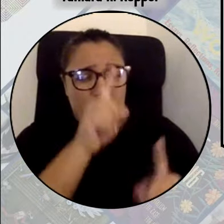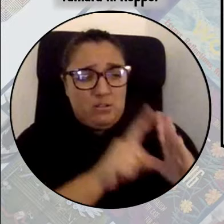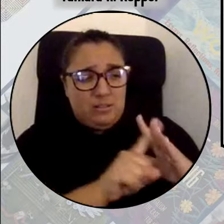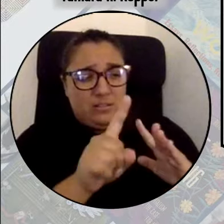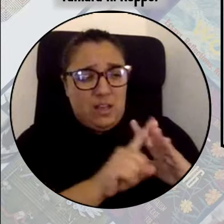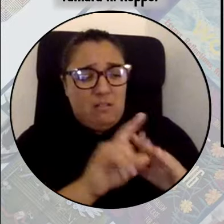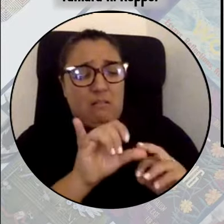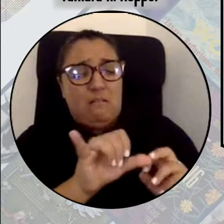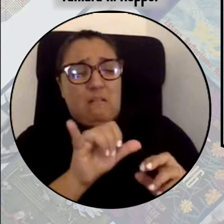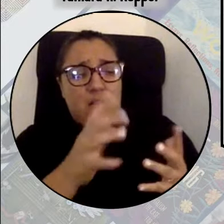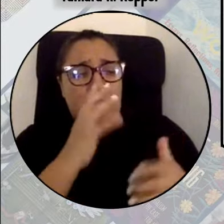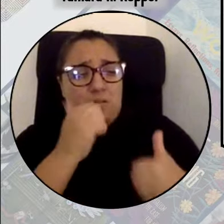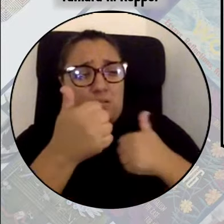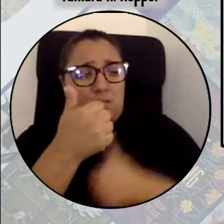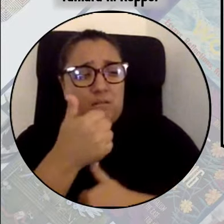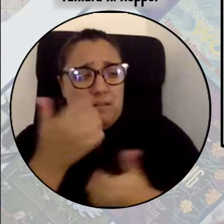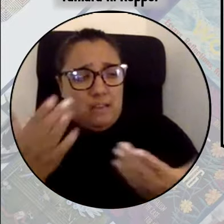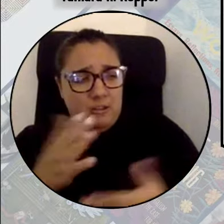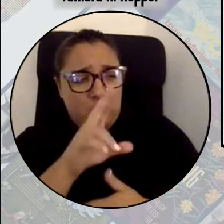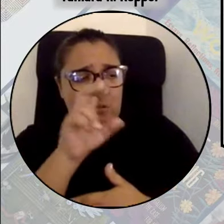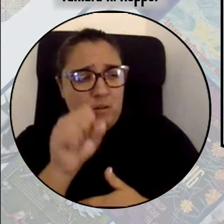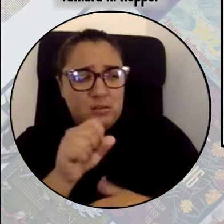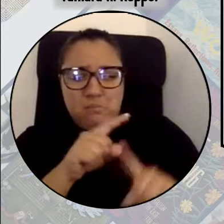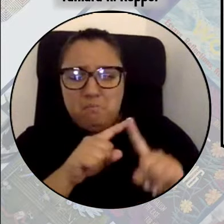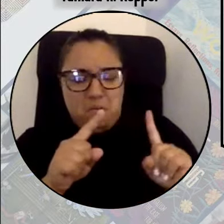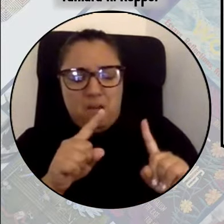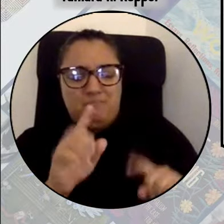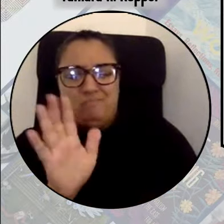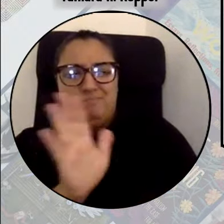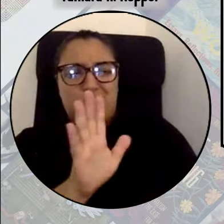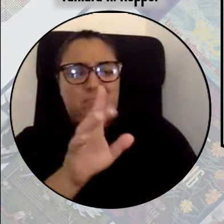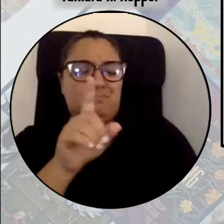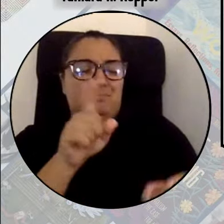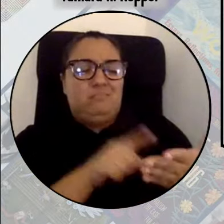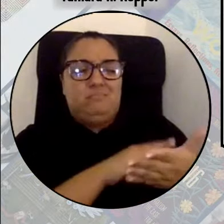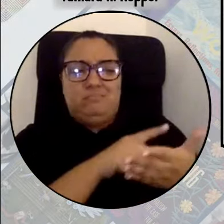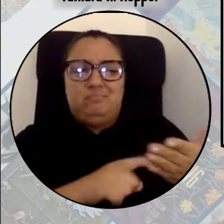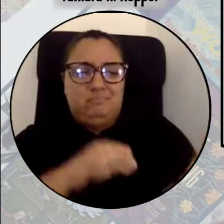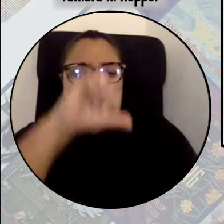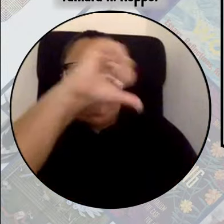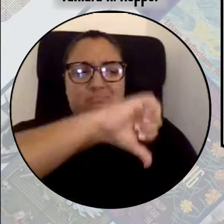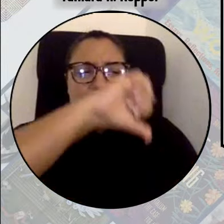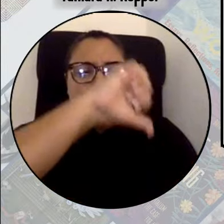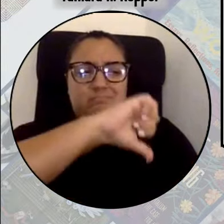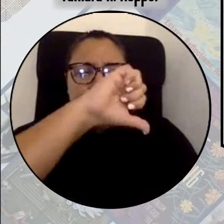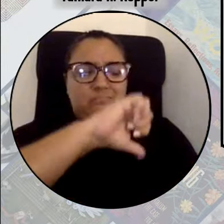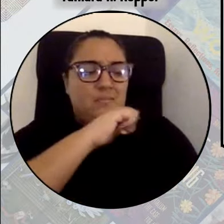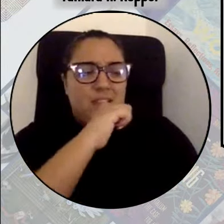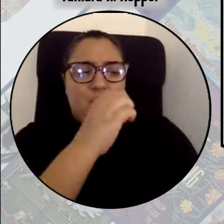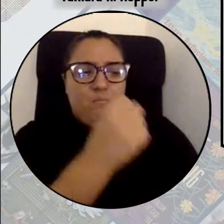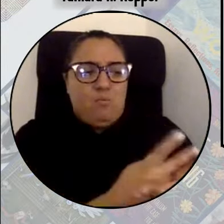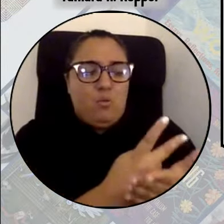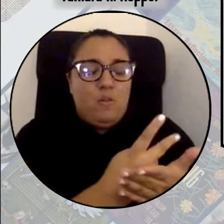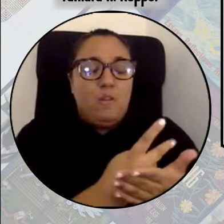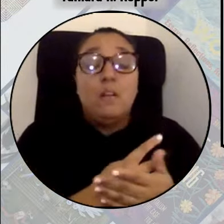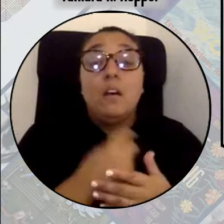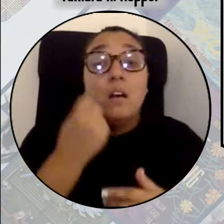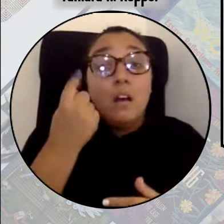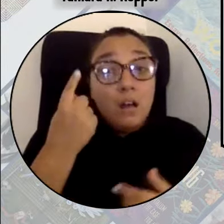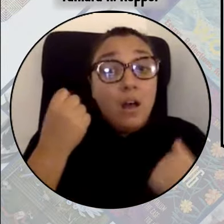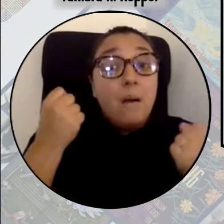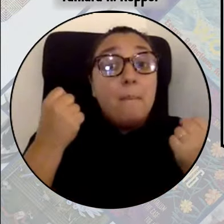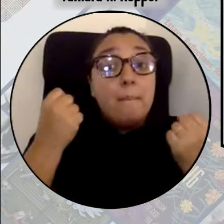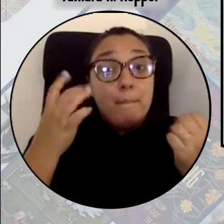are also experiencing racism in Mexico or in Caribbean or Latin American countries trying to get to the U.S. border,